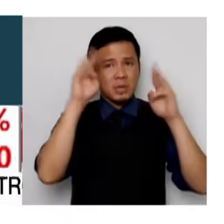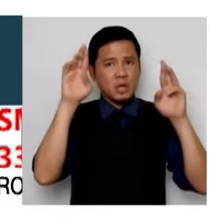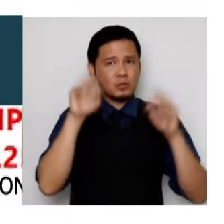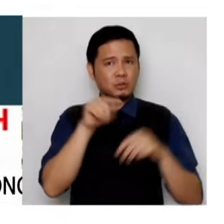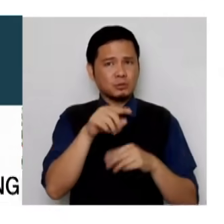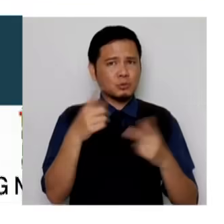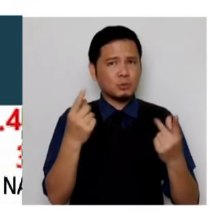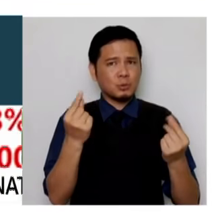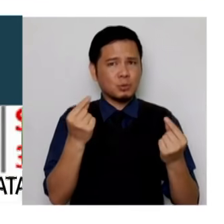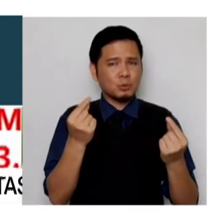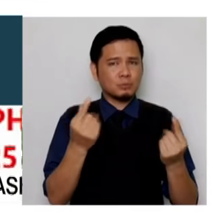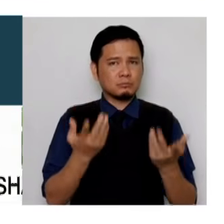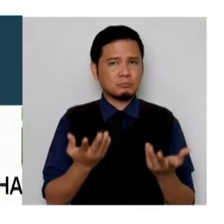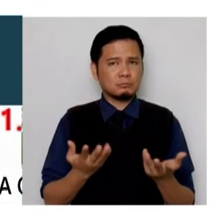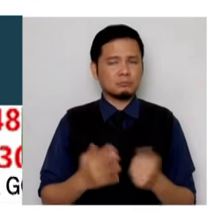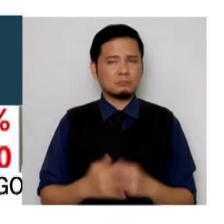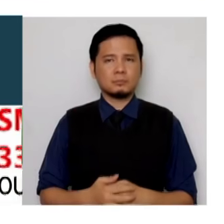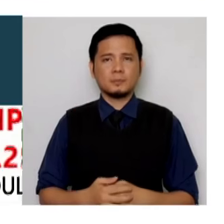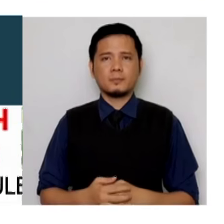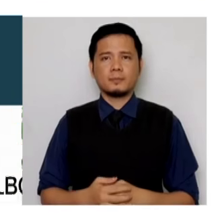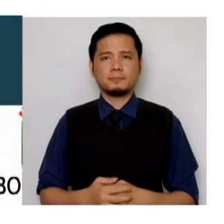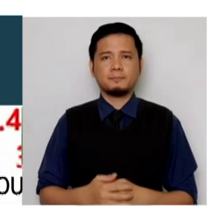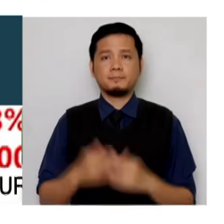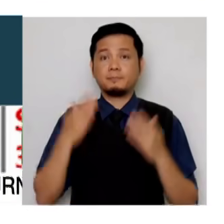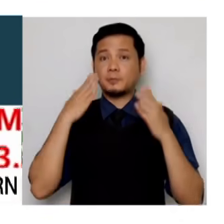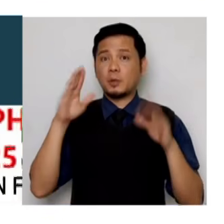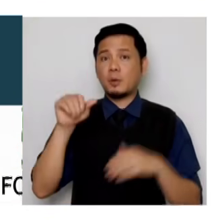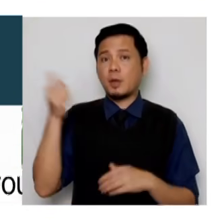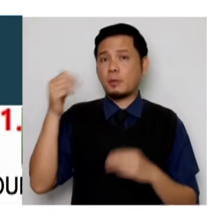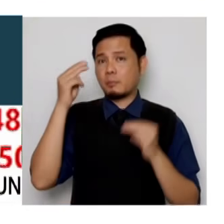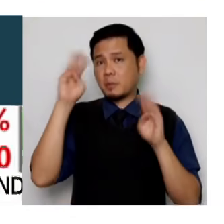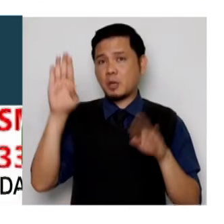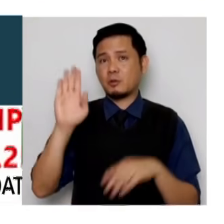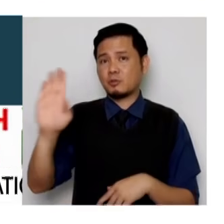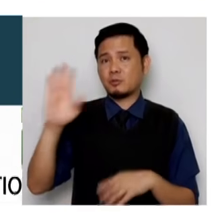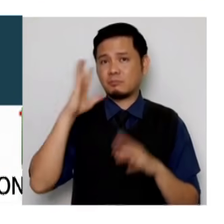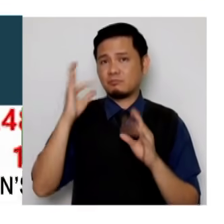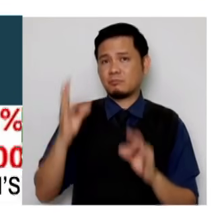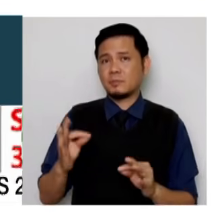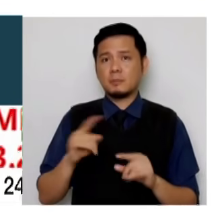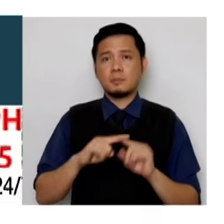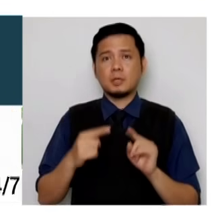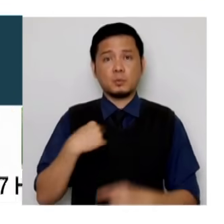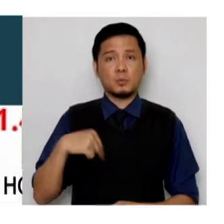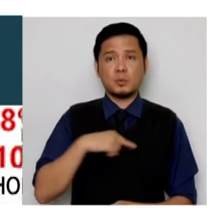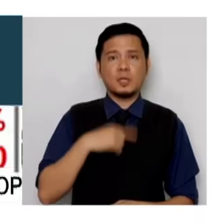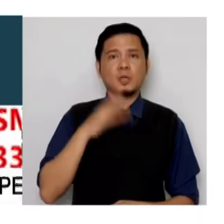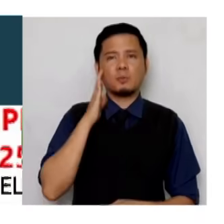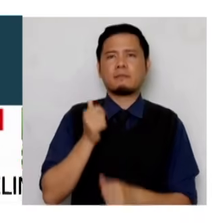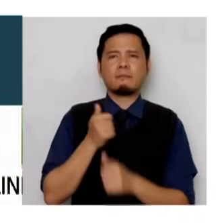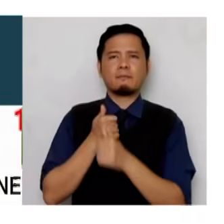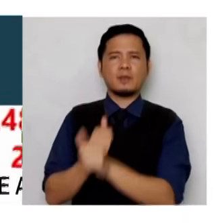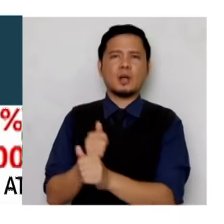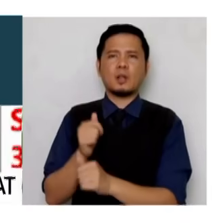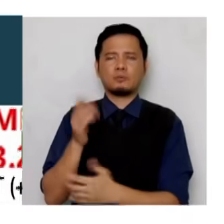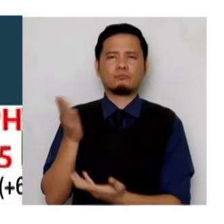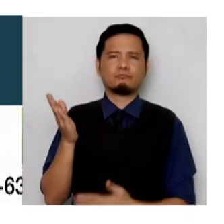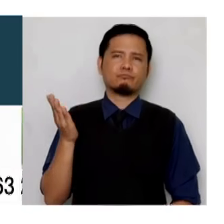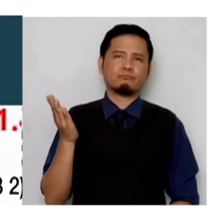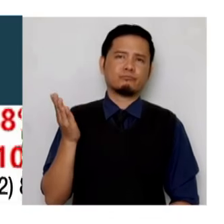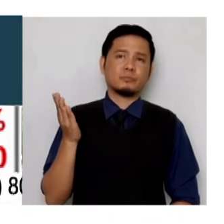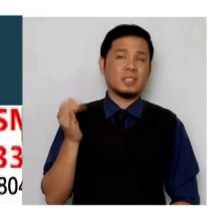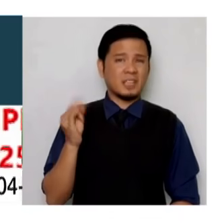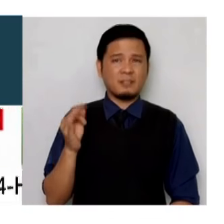here? I don't know with the others. No, I don't know with the others, but kami, we will be forced to follow if they don't reconsider.